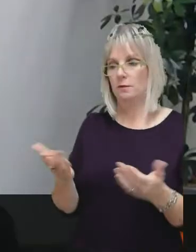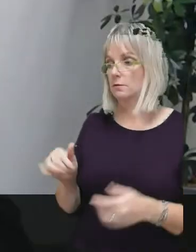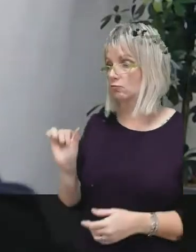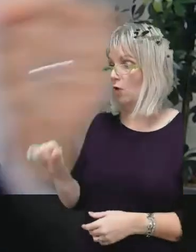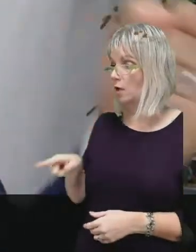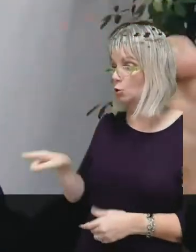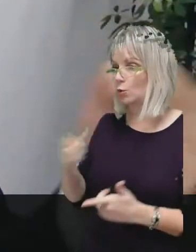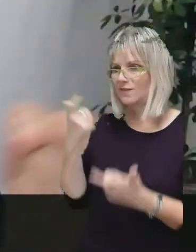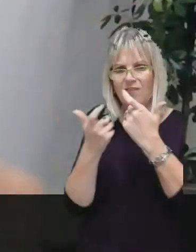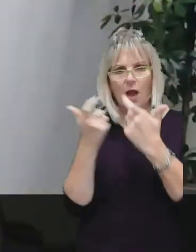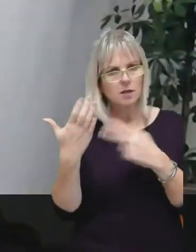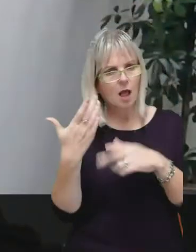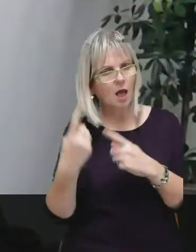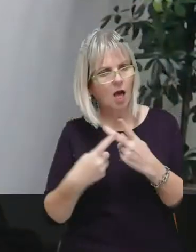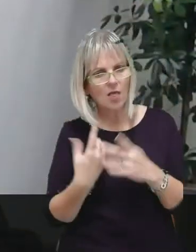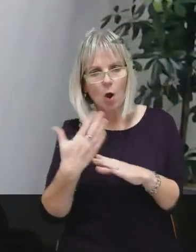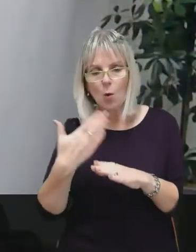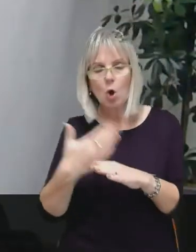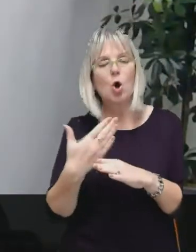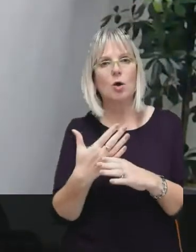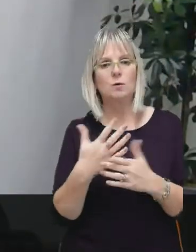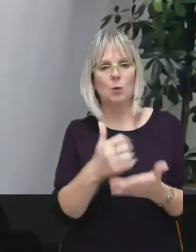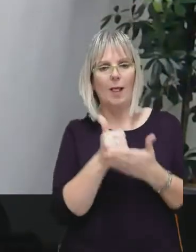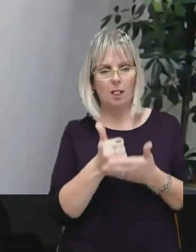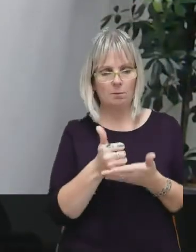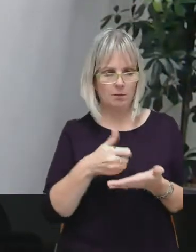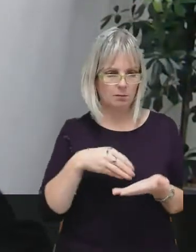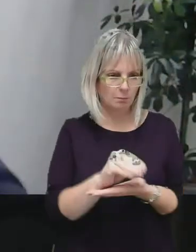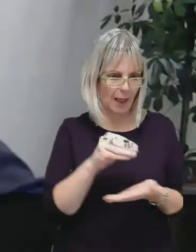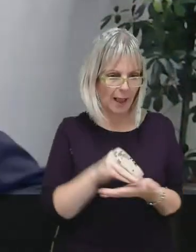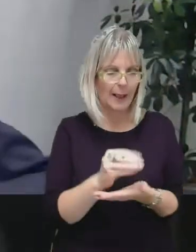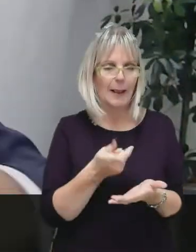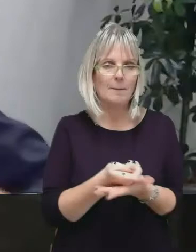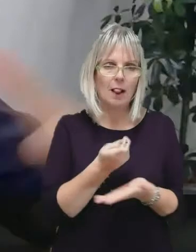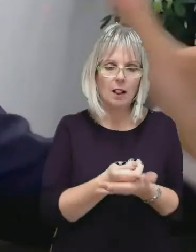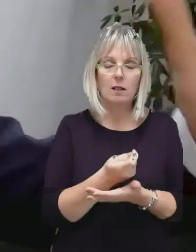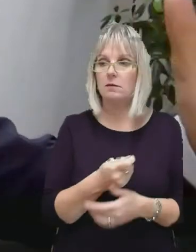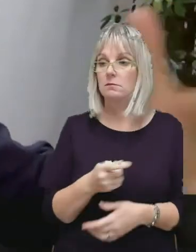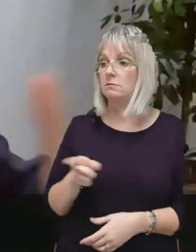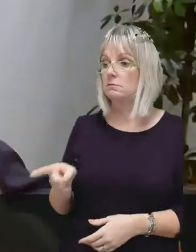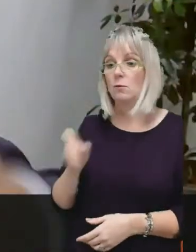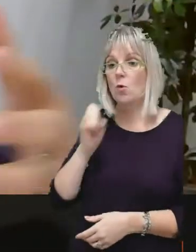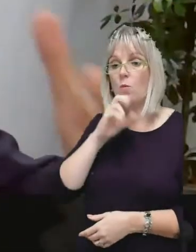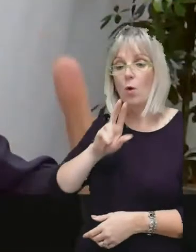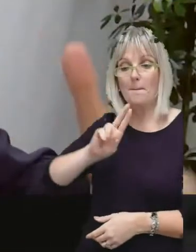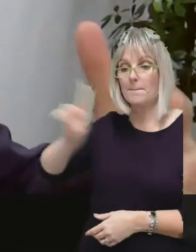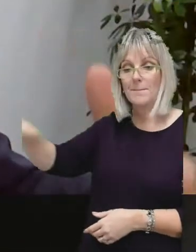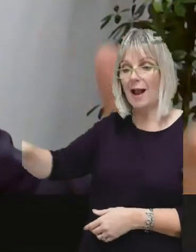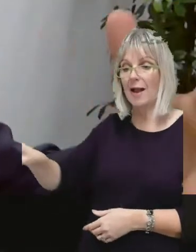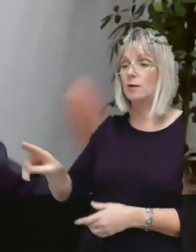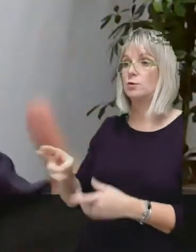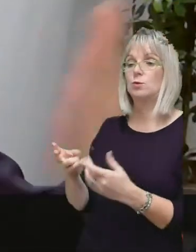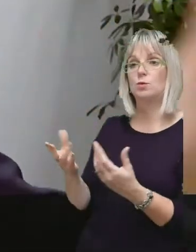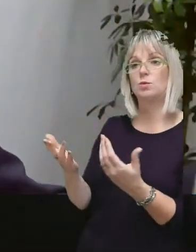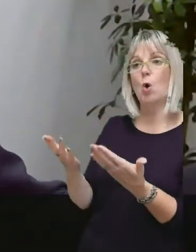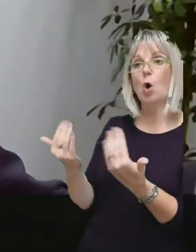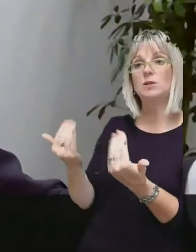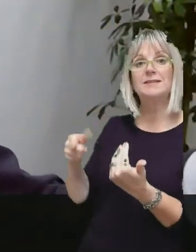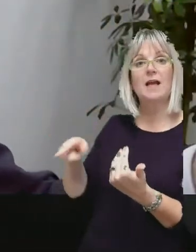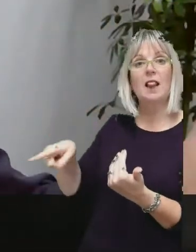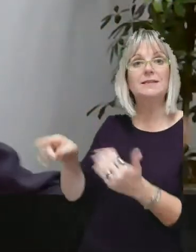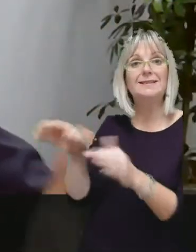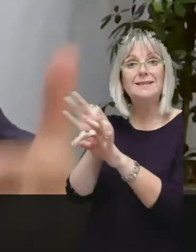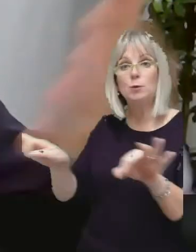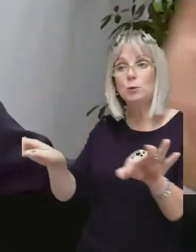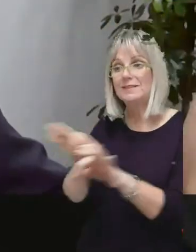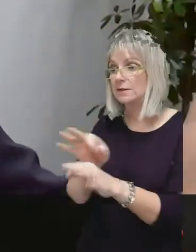you won't return to culture, the creative industries, hospitality, and our unique selling point, our USP as the greatest city in the world will be lost. And